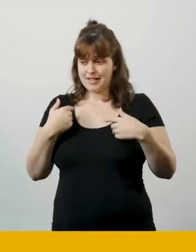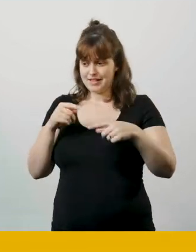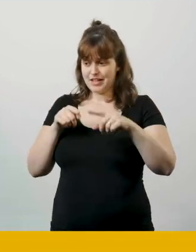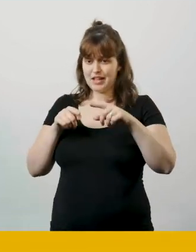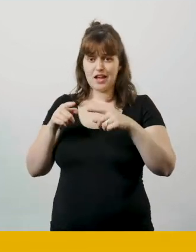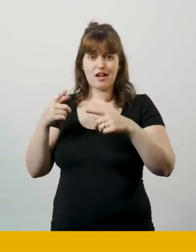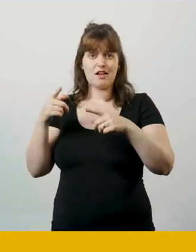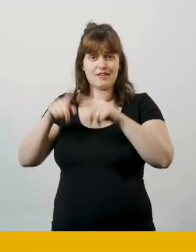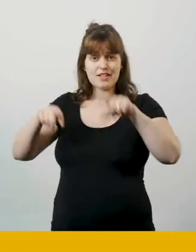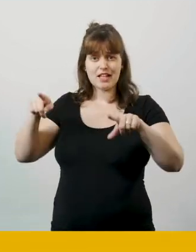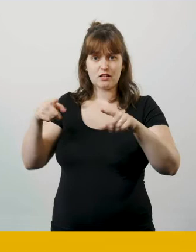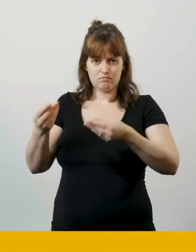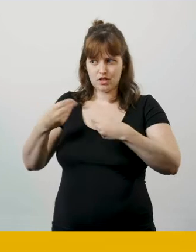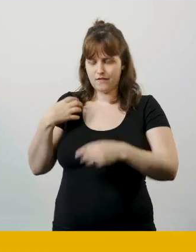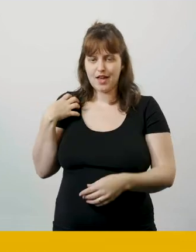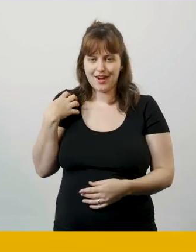our richness.